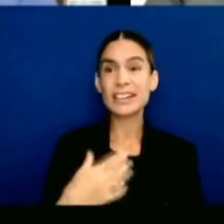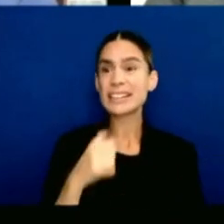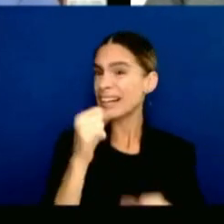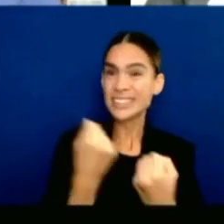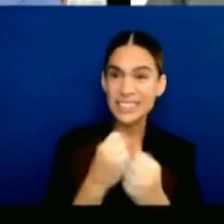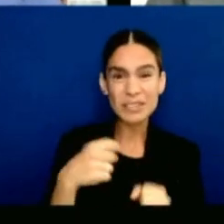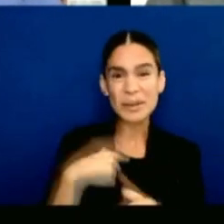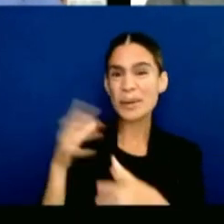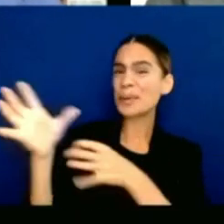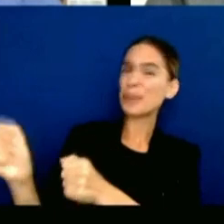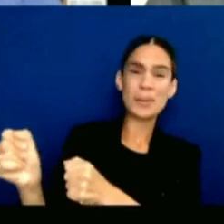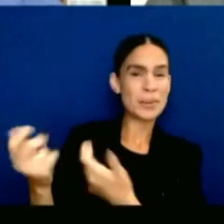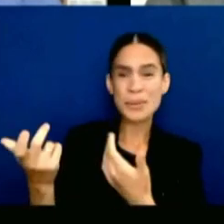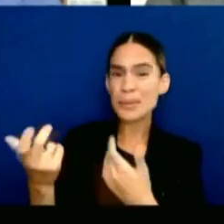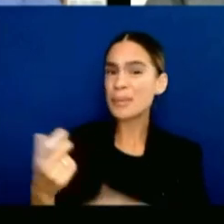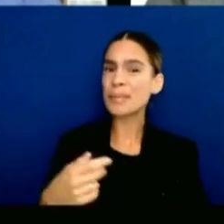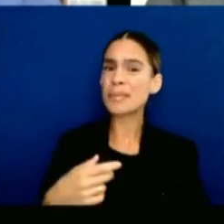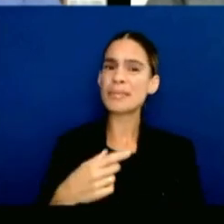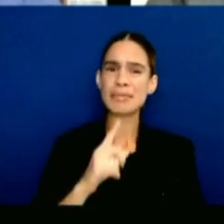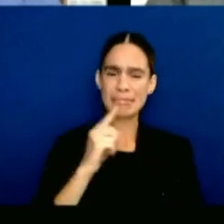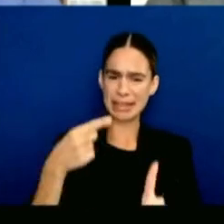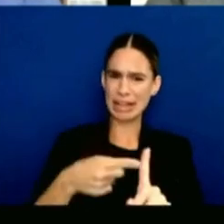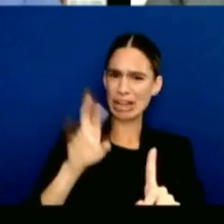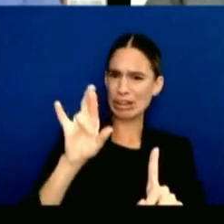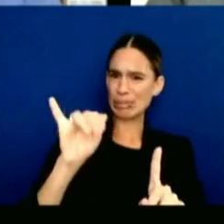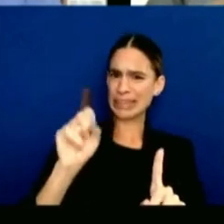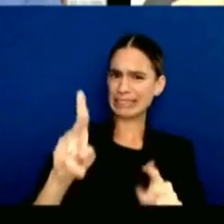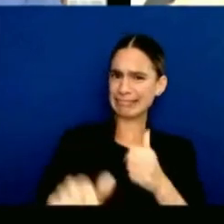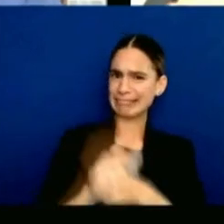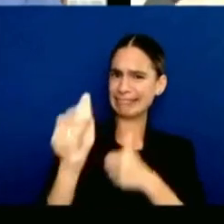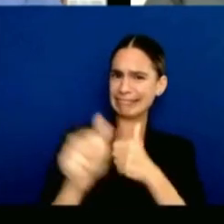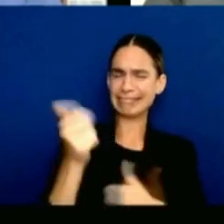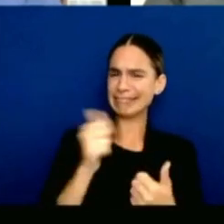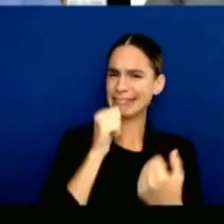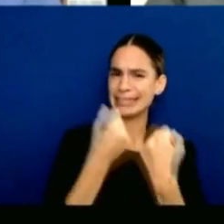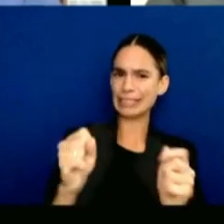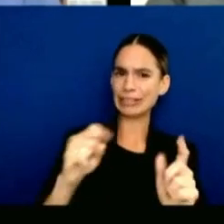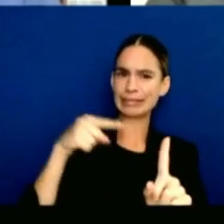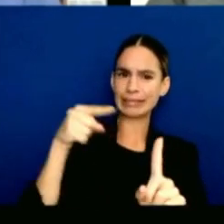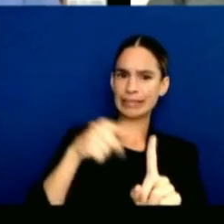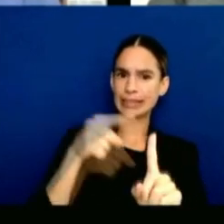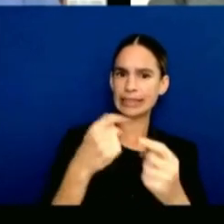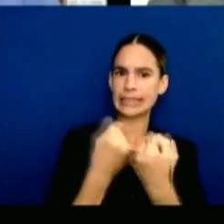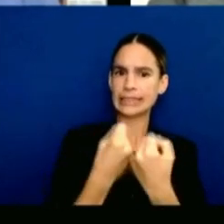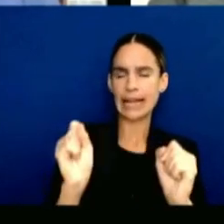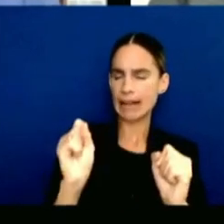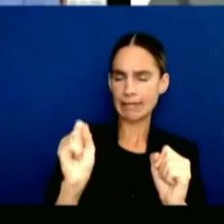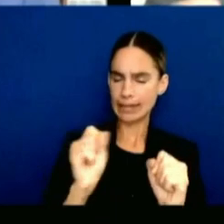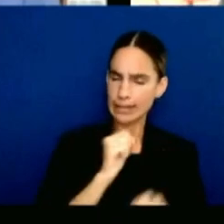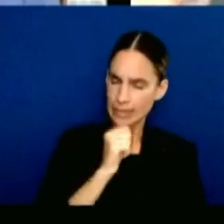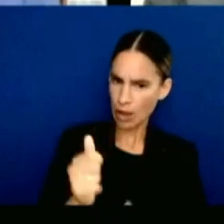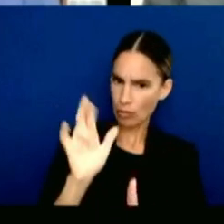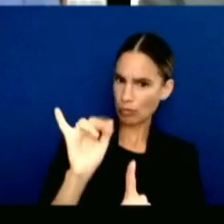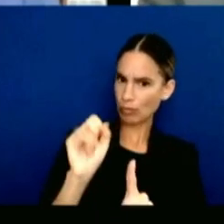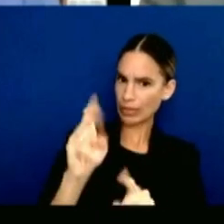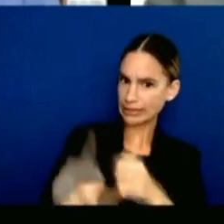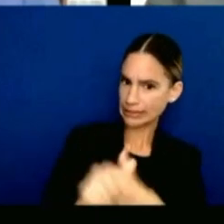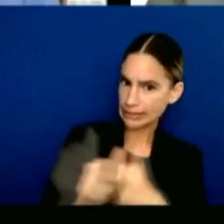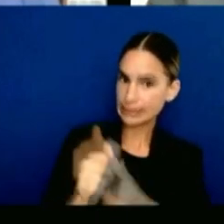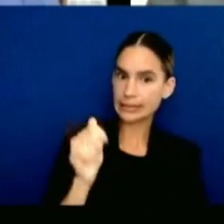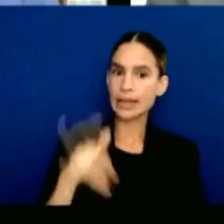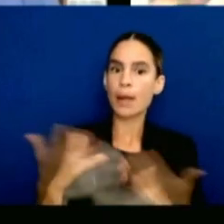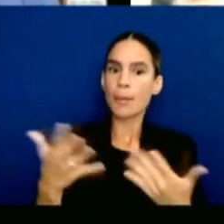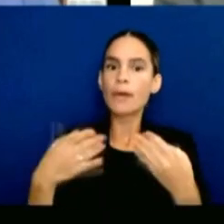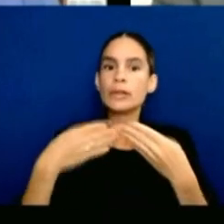safety, nor is it a risk for scientific integrity. And I think that's what the general public needs to understand. The risk we're